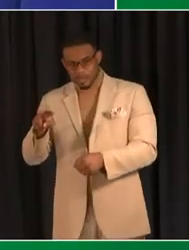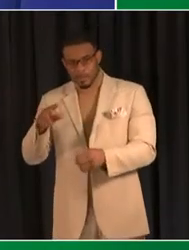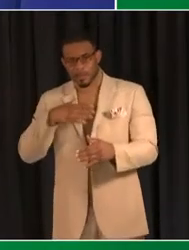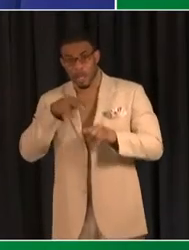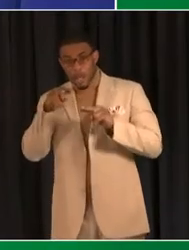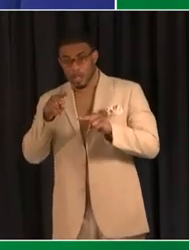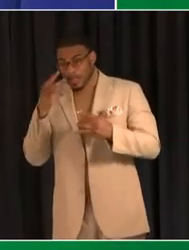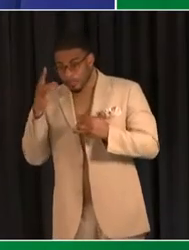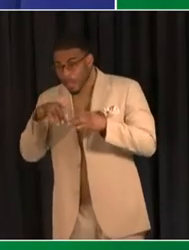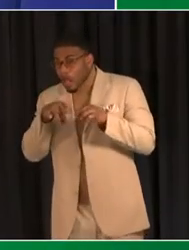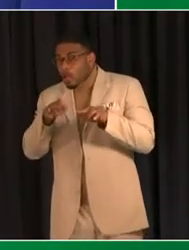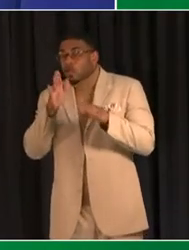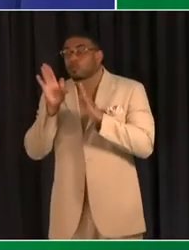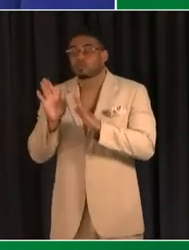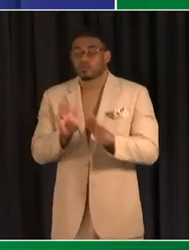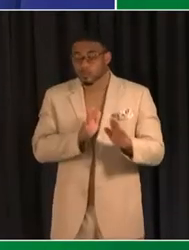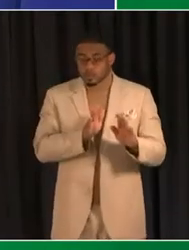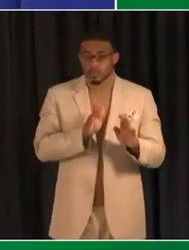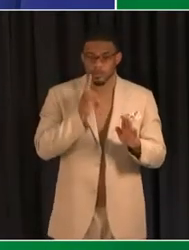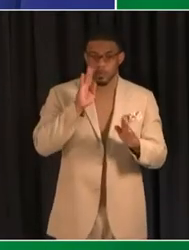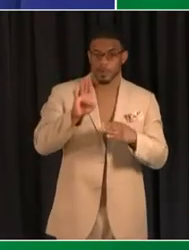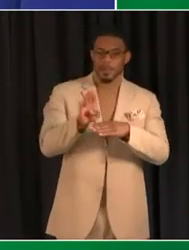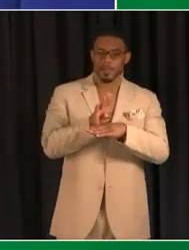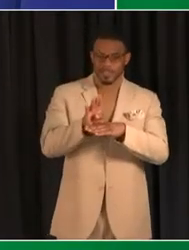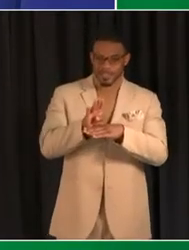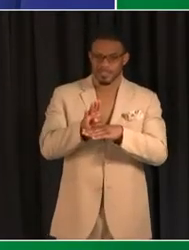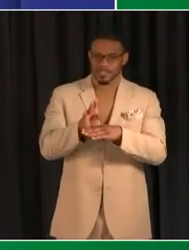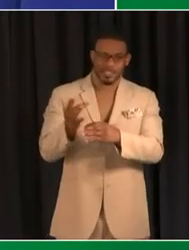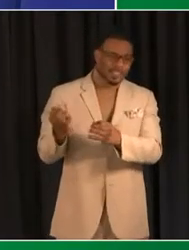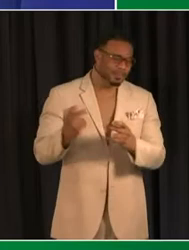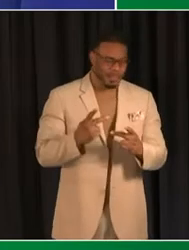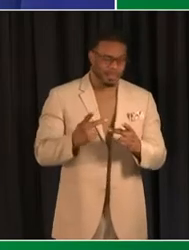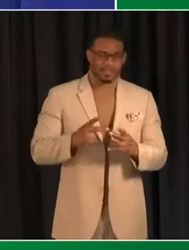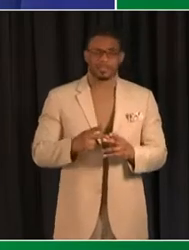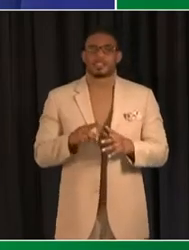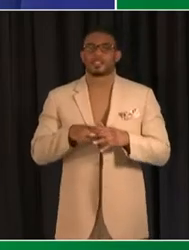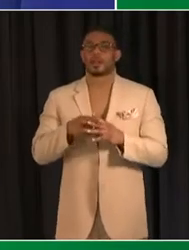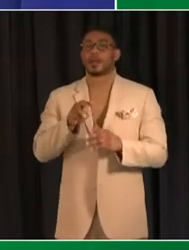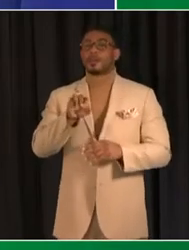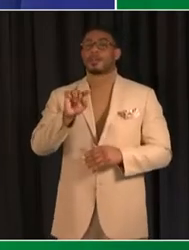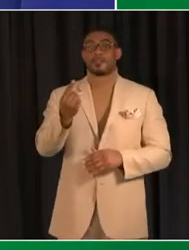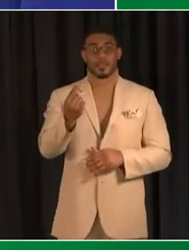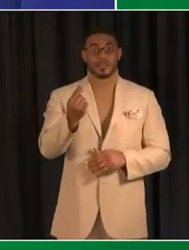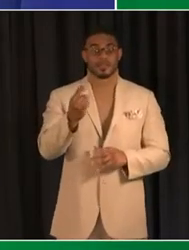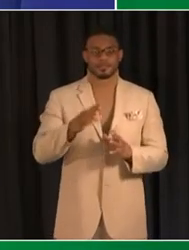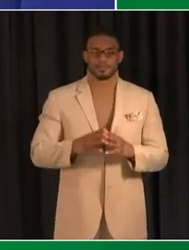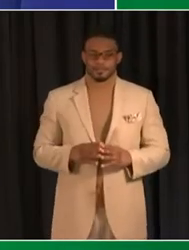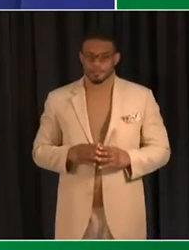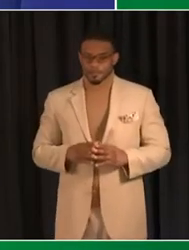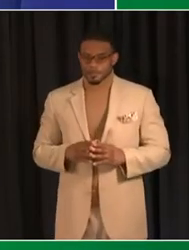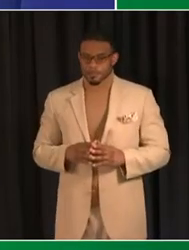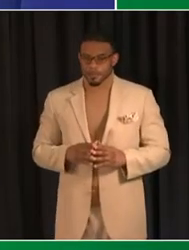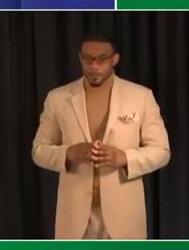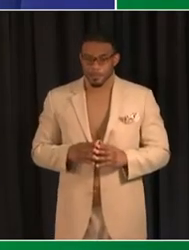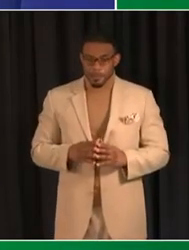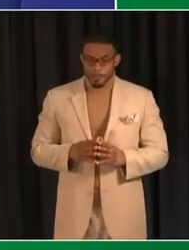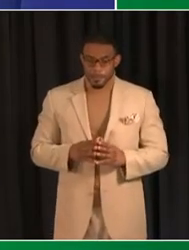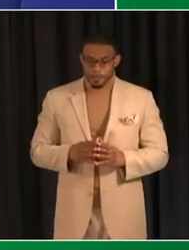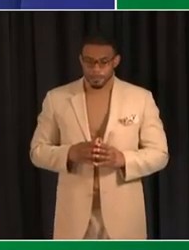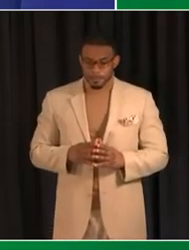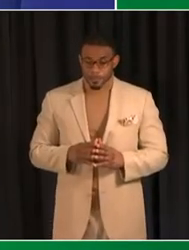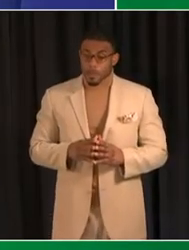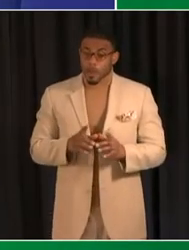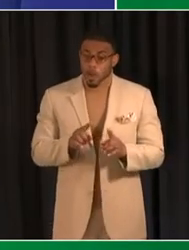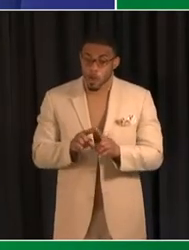to take a look at that and think about how you'll plan for your business to come back starting on May 1st. So